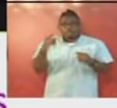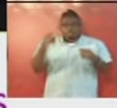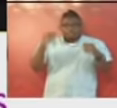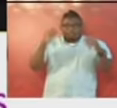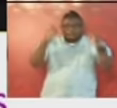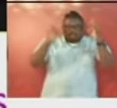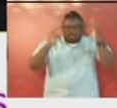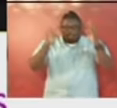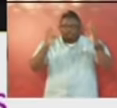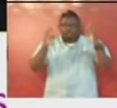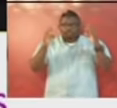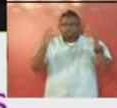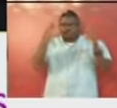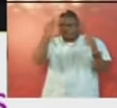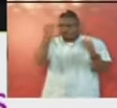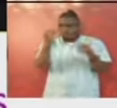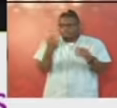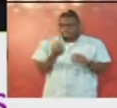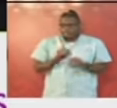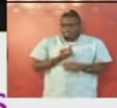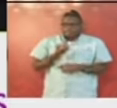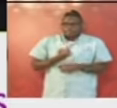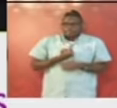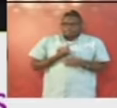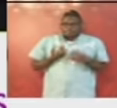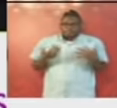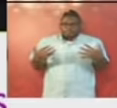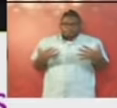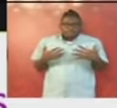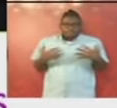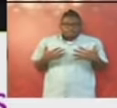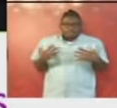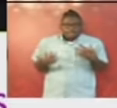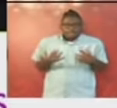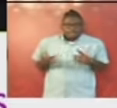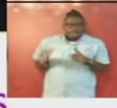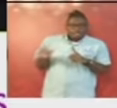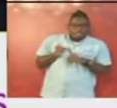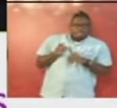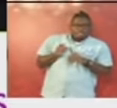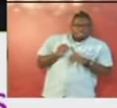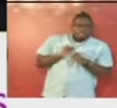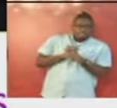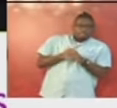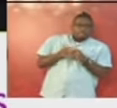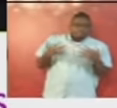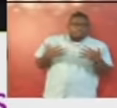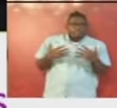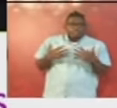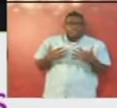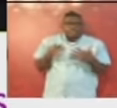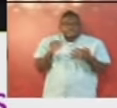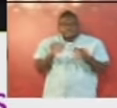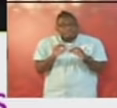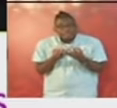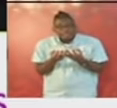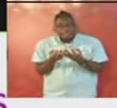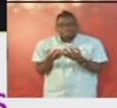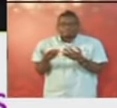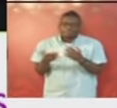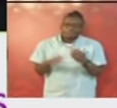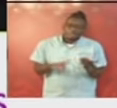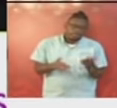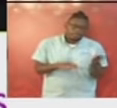isolation, fear of becoming infected, and loss of family members were being compounded by the